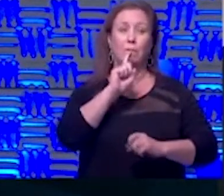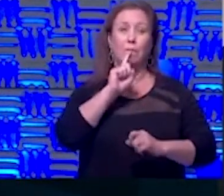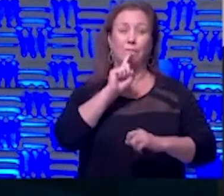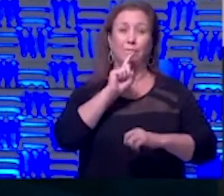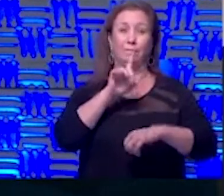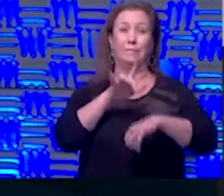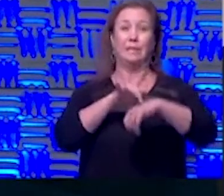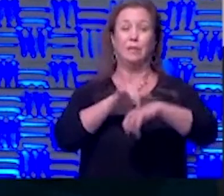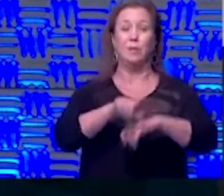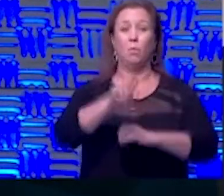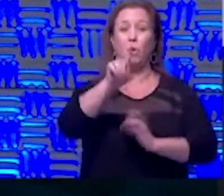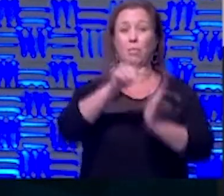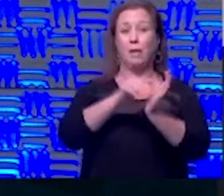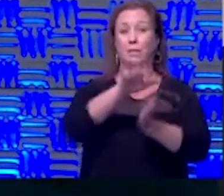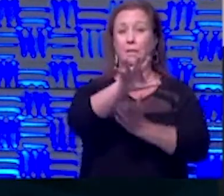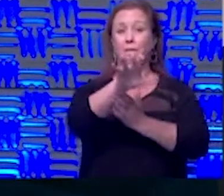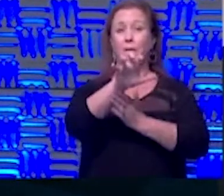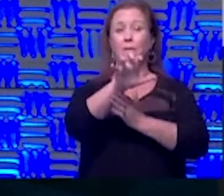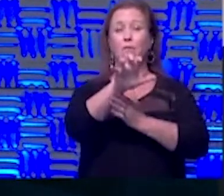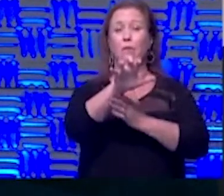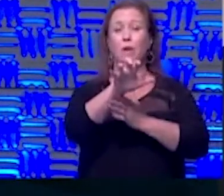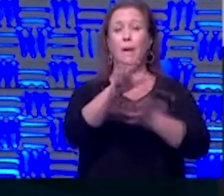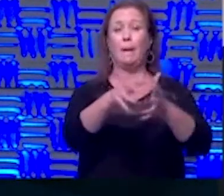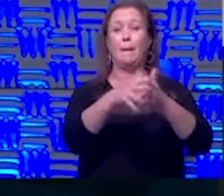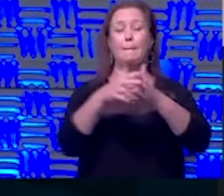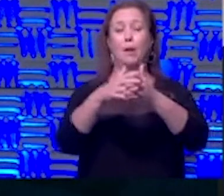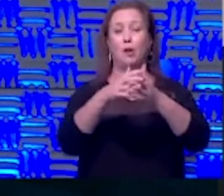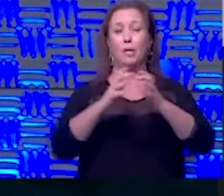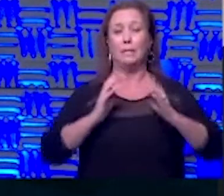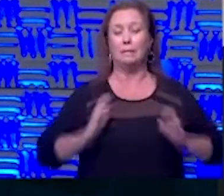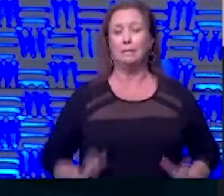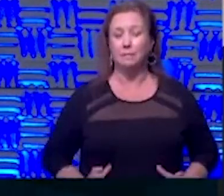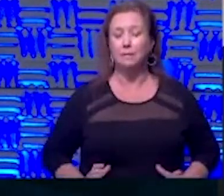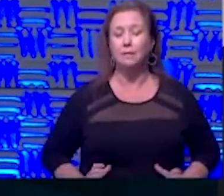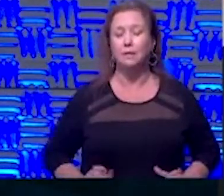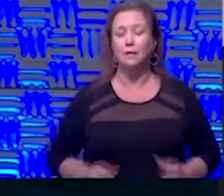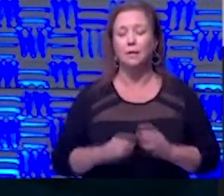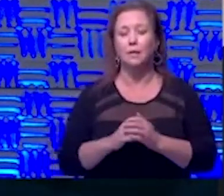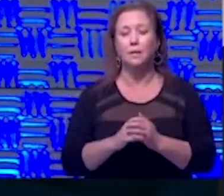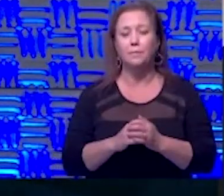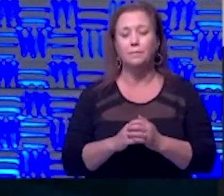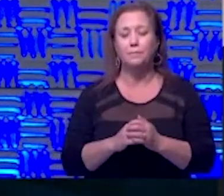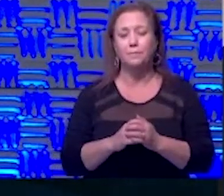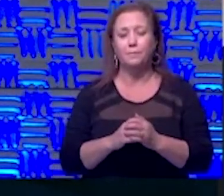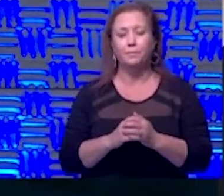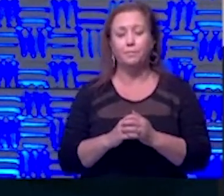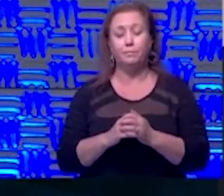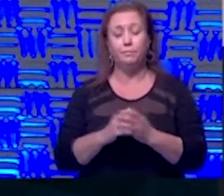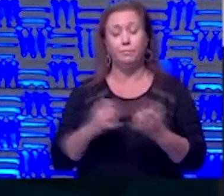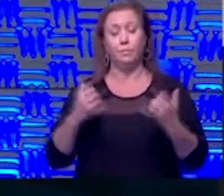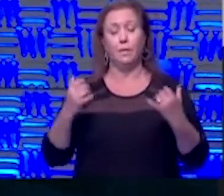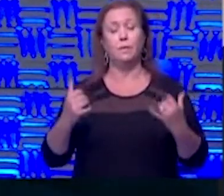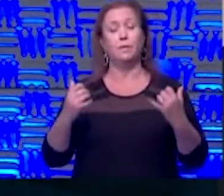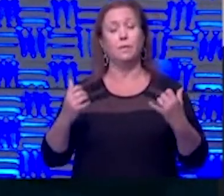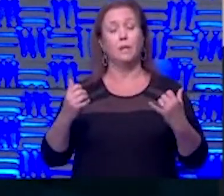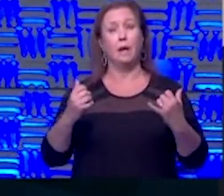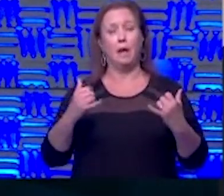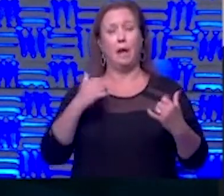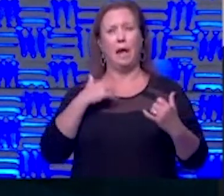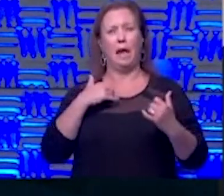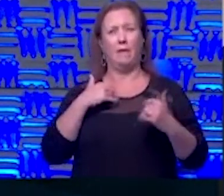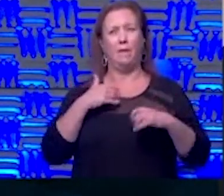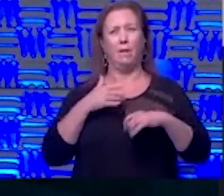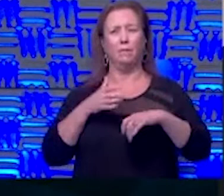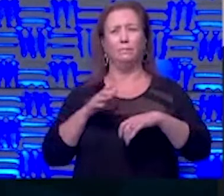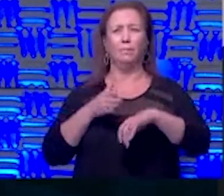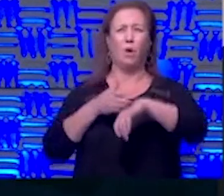15,000 American citizens as part of that work. And I have, as of today, a little over 1,000